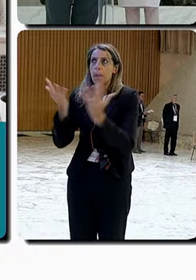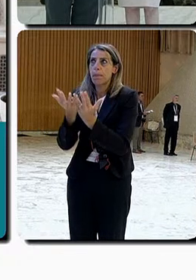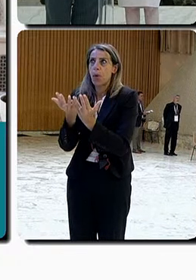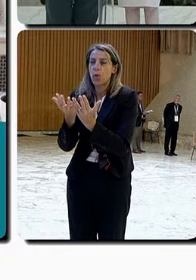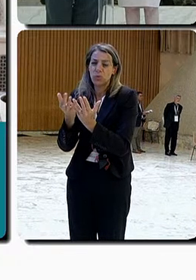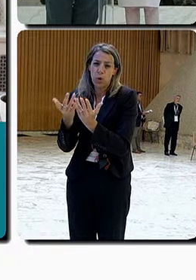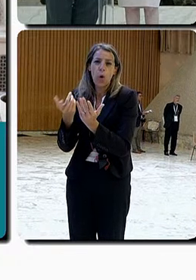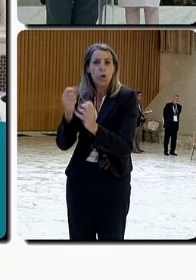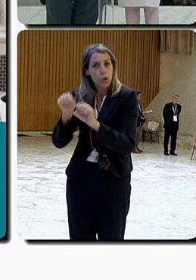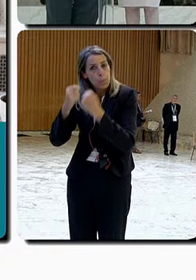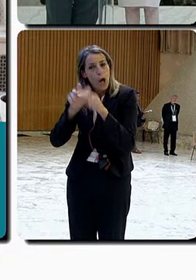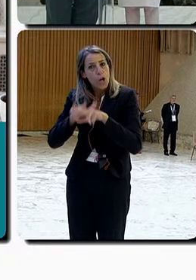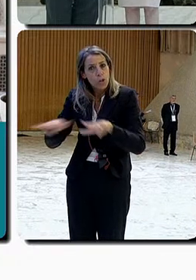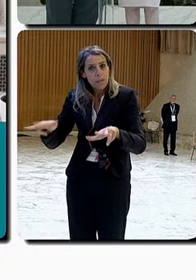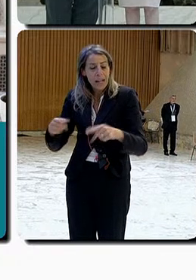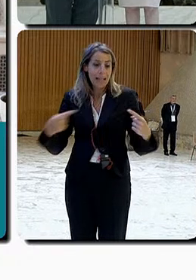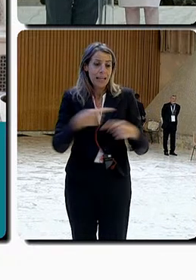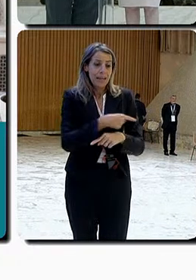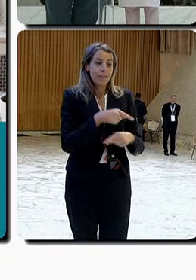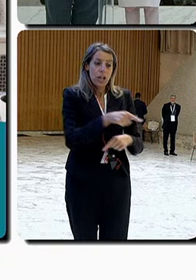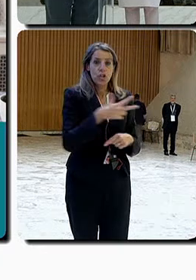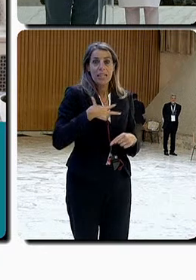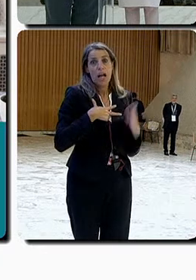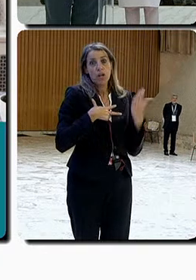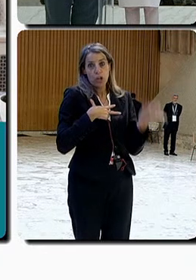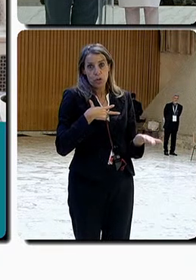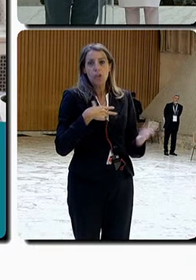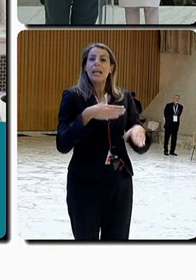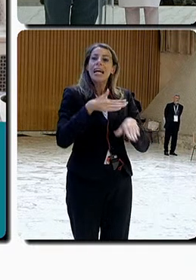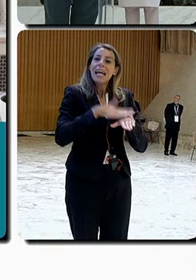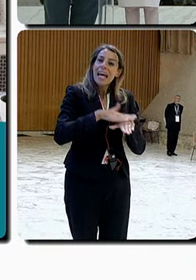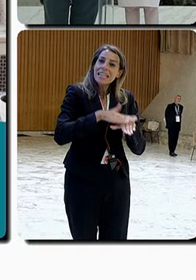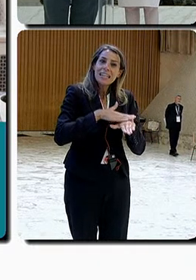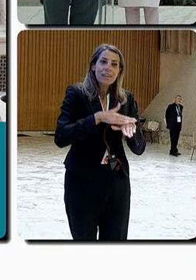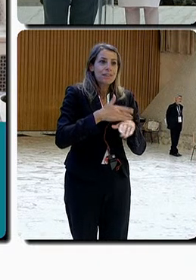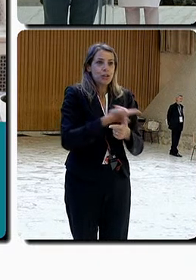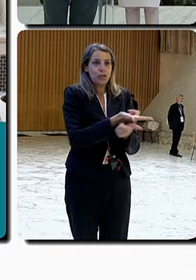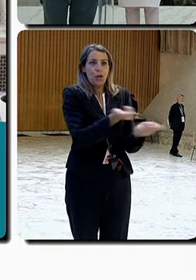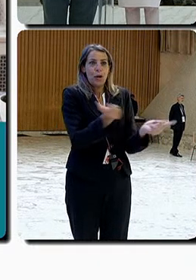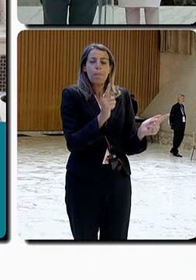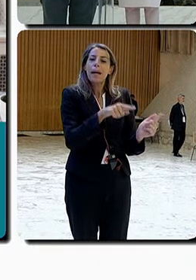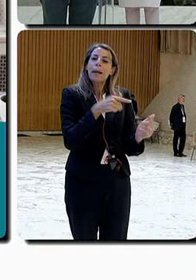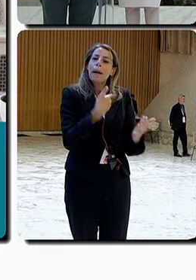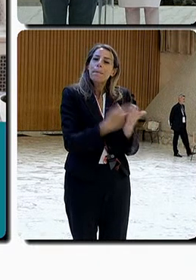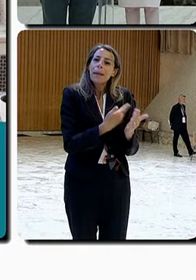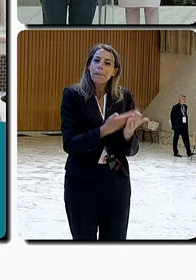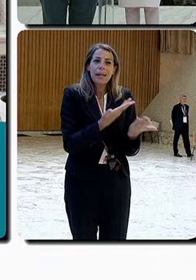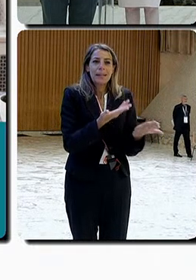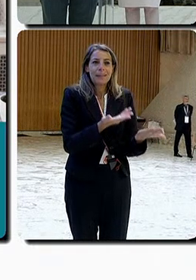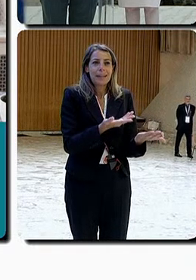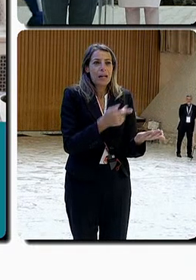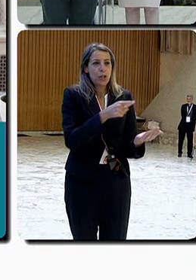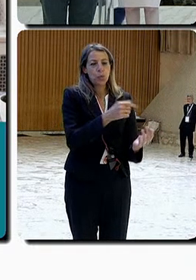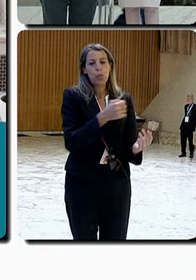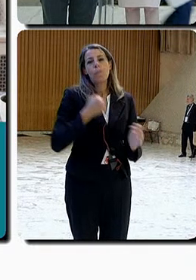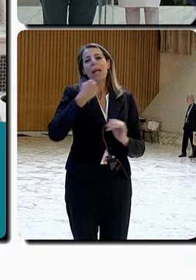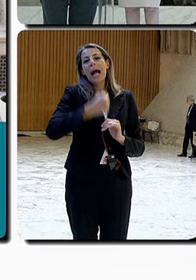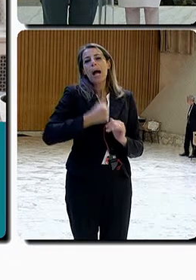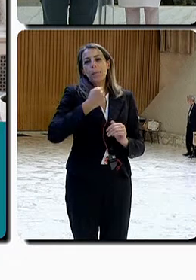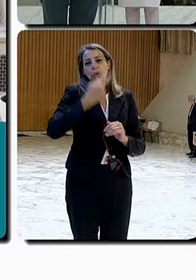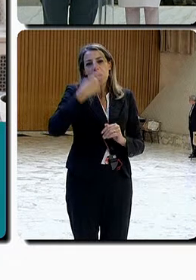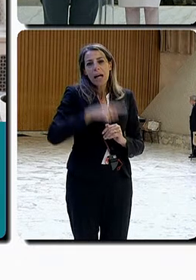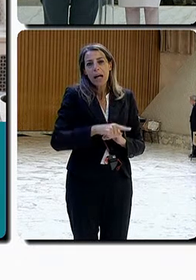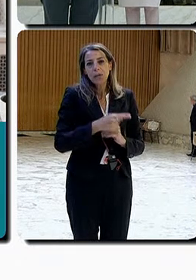the ministerial priesthood is at the service of the common priesthood to equip them for their lay apostolate.